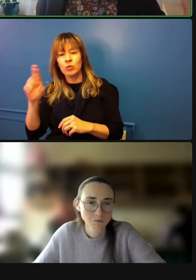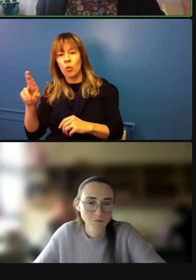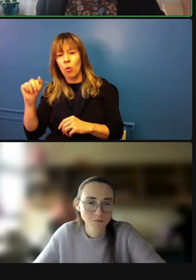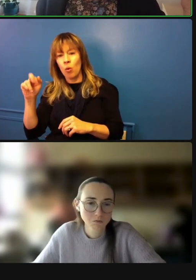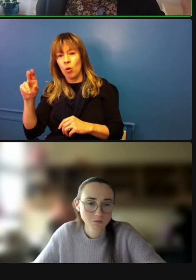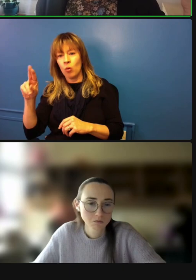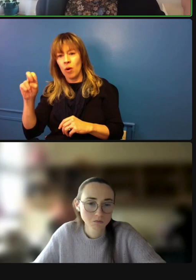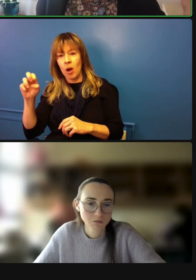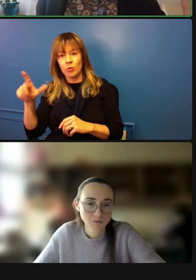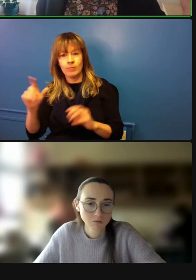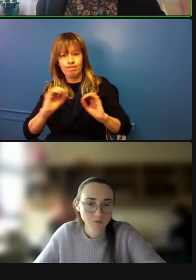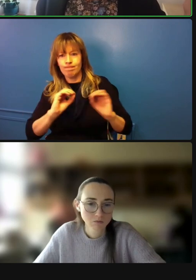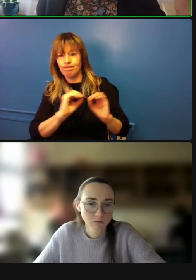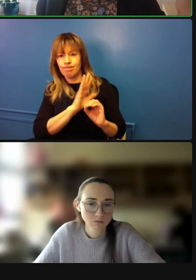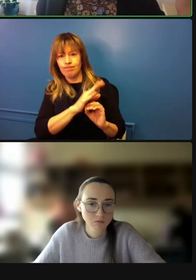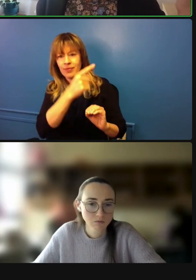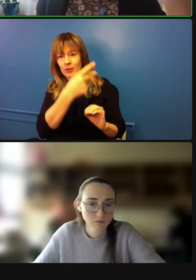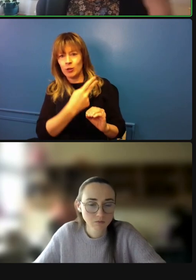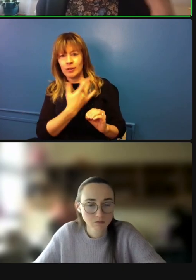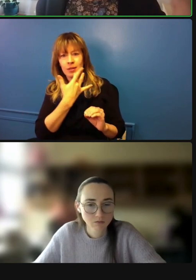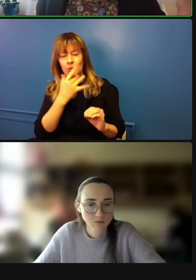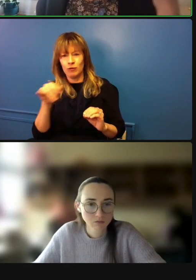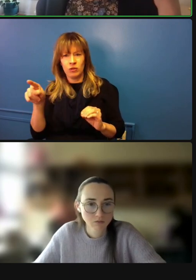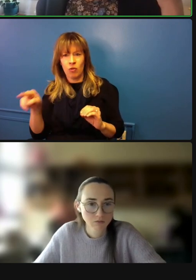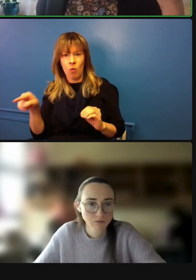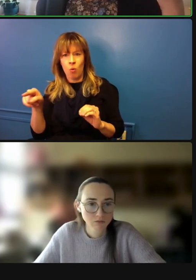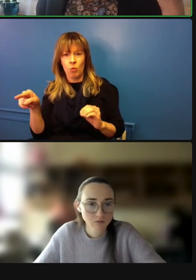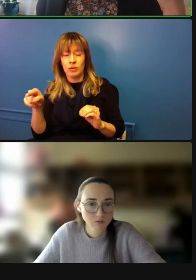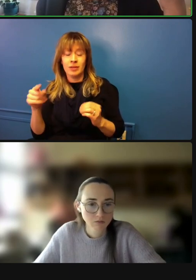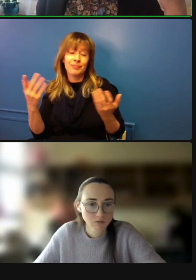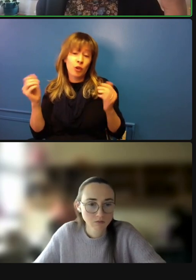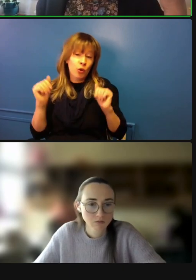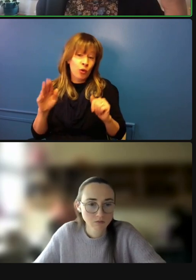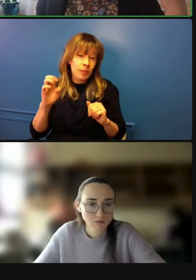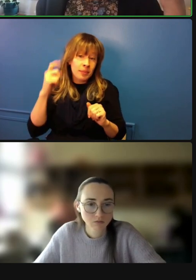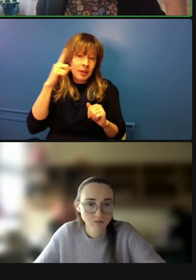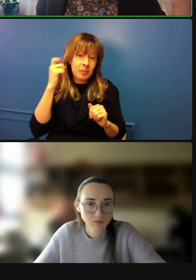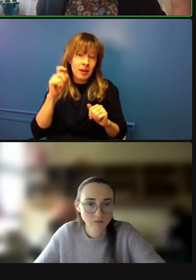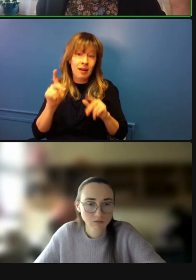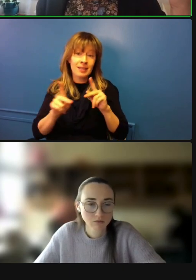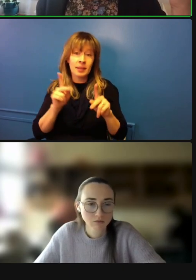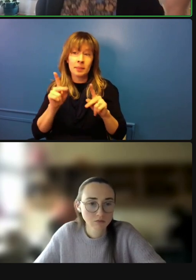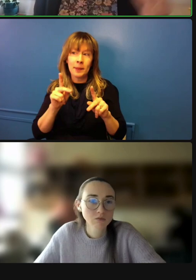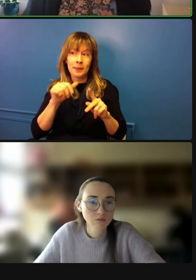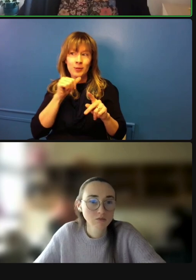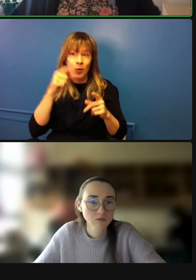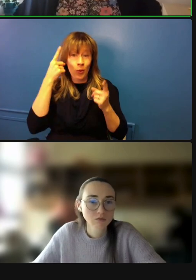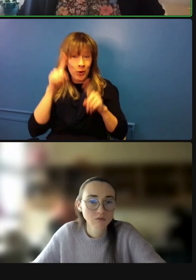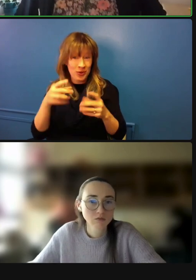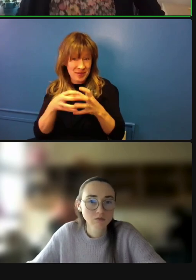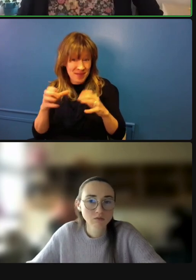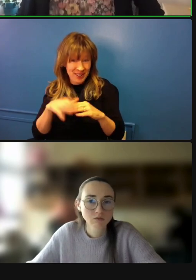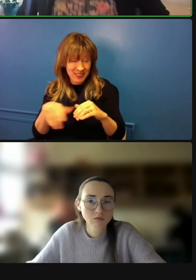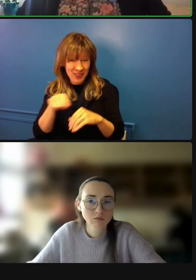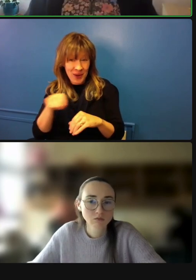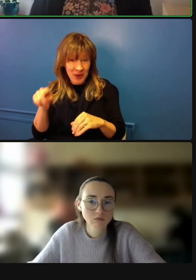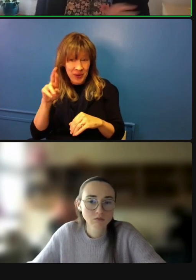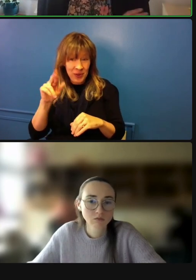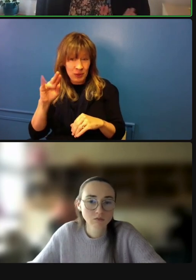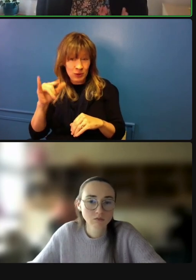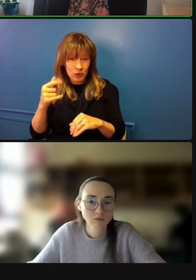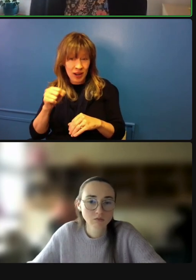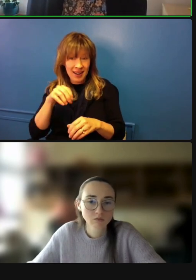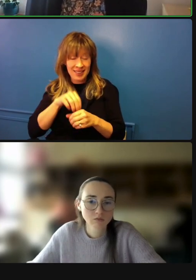of reasons. One being that like people don't agree very much on those ratings in the video, and